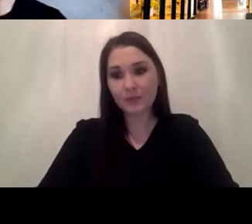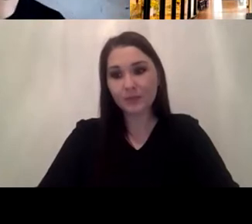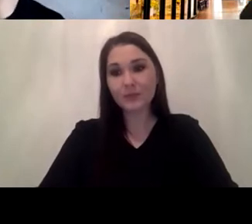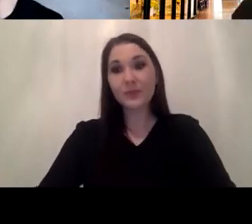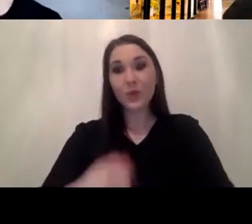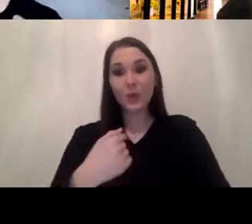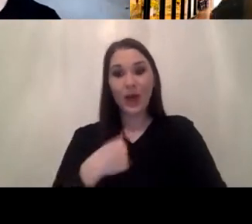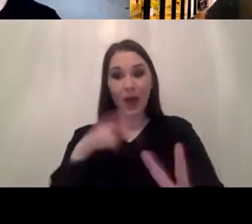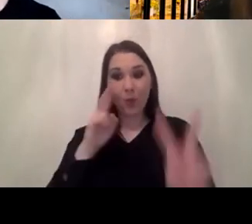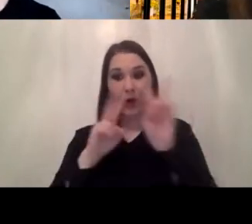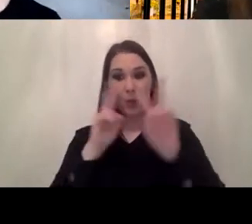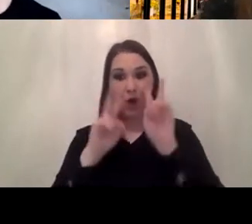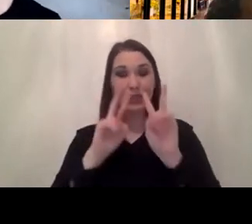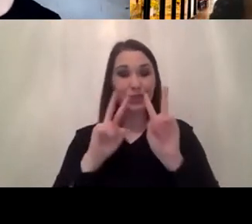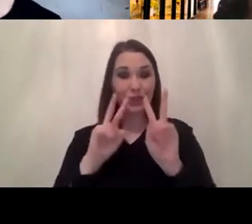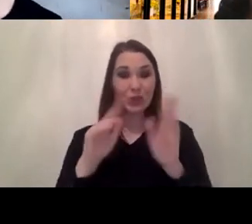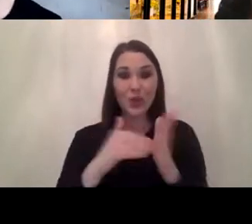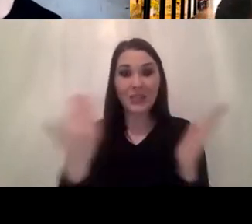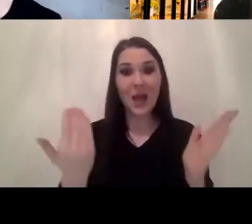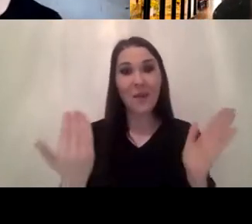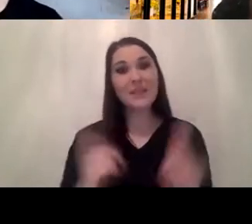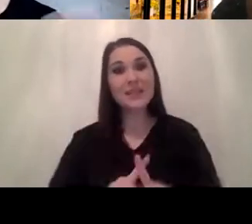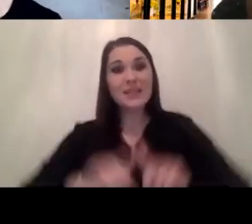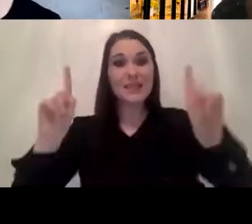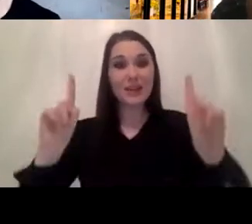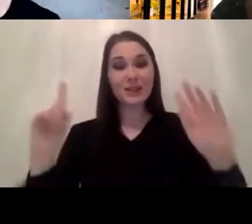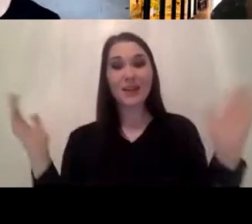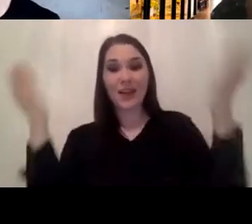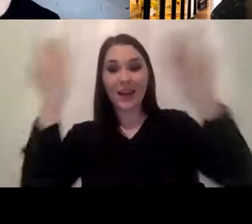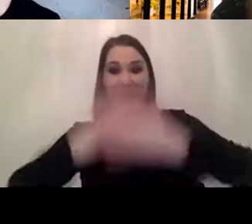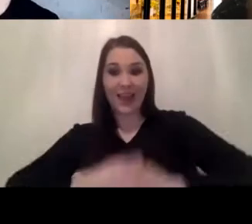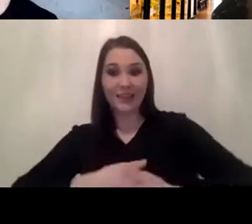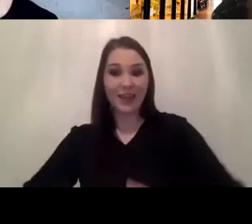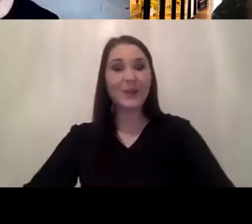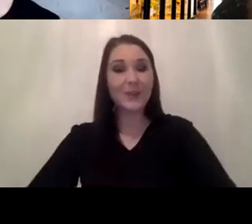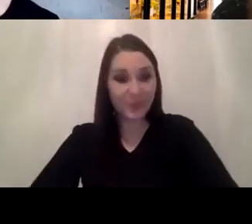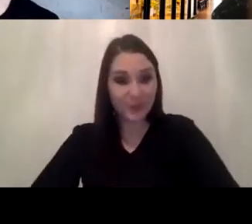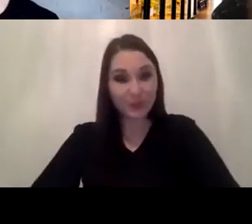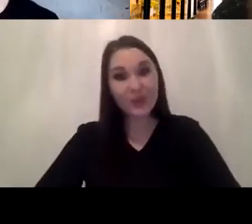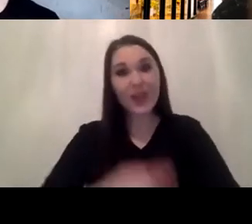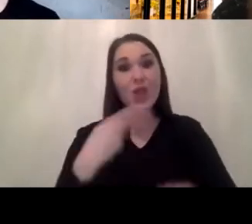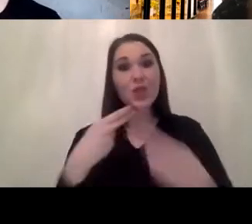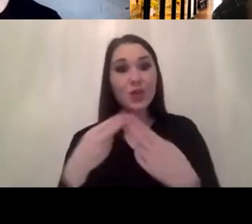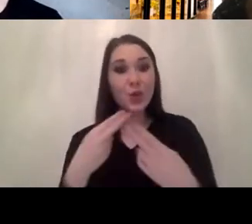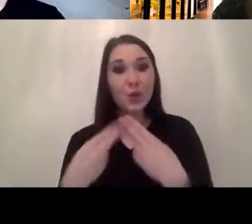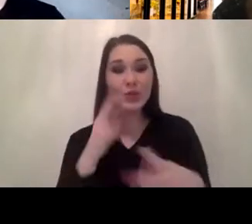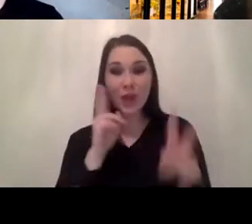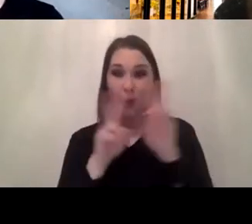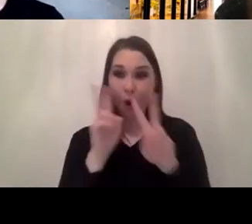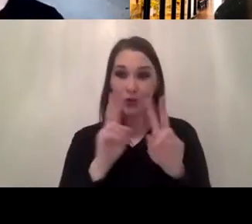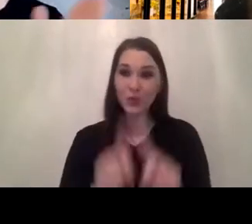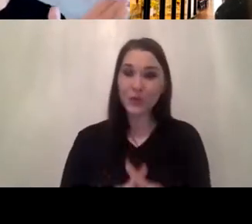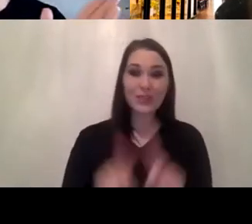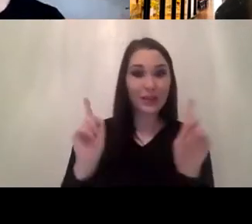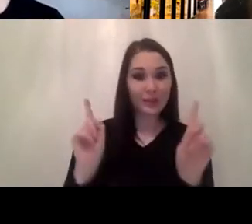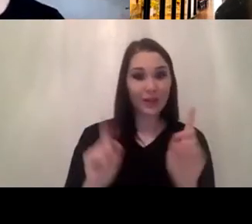I'm in a particular mood, might be different, and the types of content and the types of social information, the news that I want, might be different. So I think we've seen in the